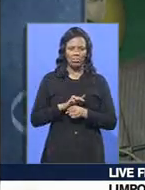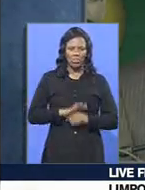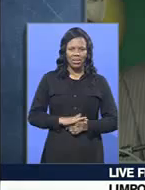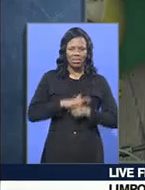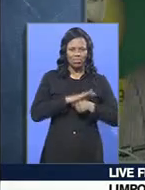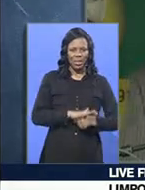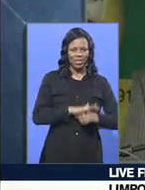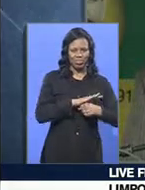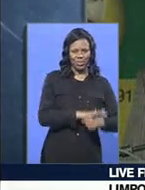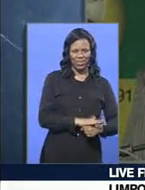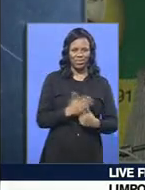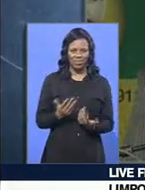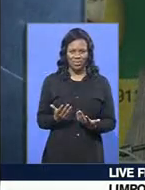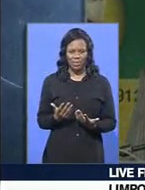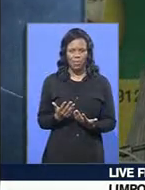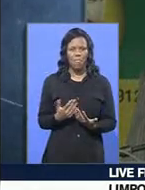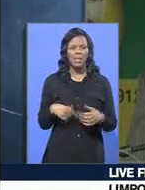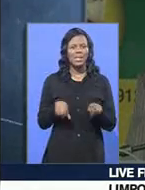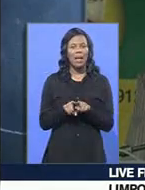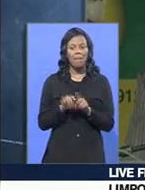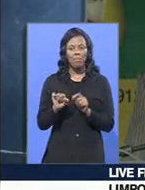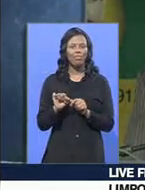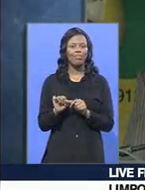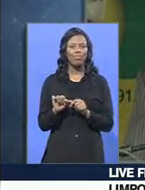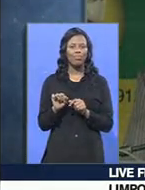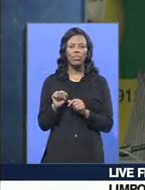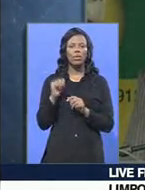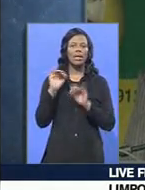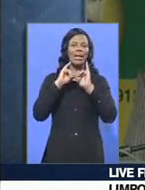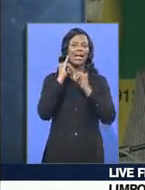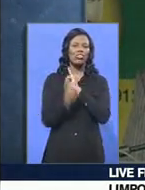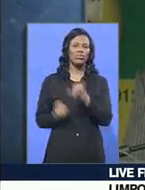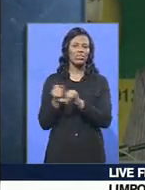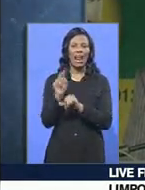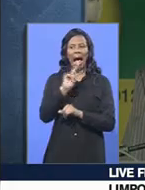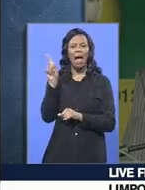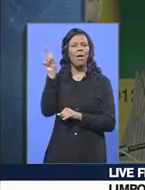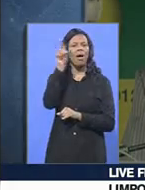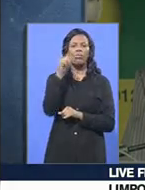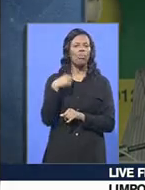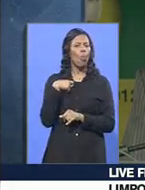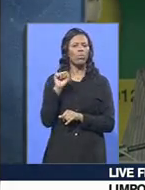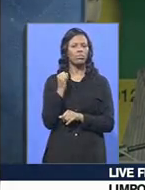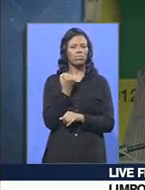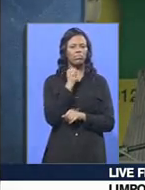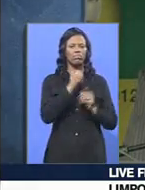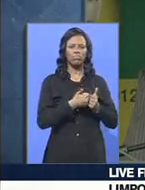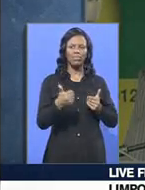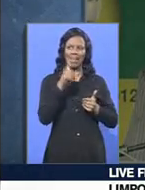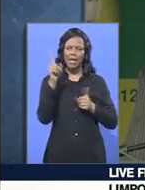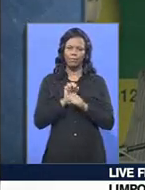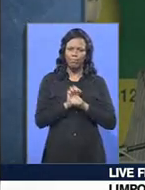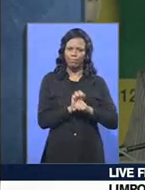There was pressure mounted by the anti-apartheid movement worldwide, the vocal